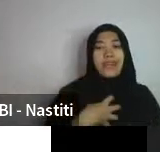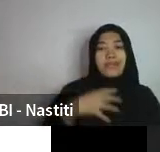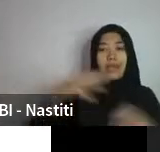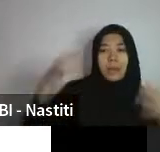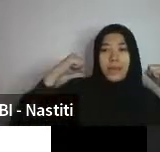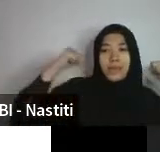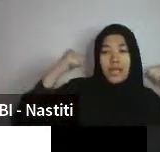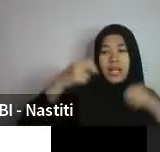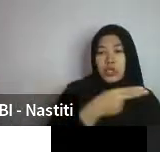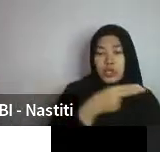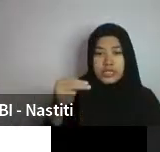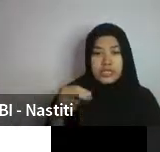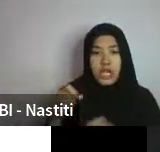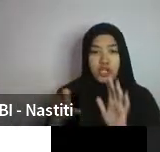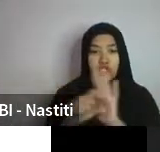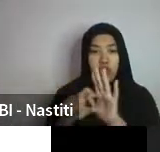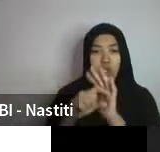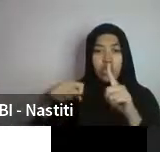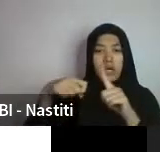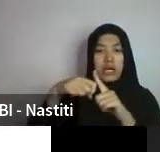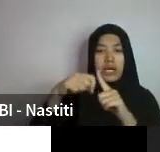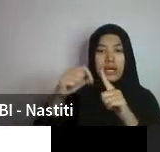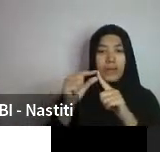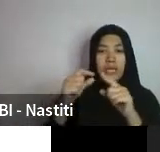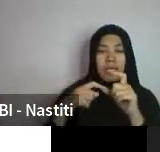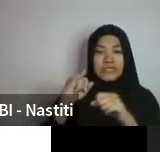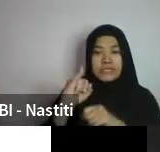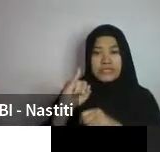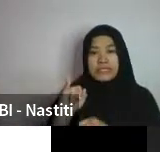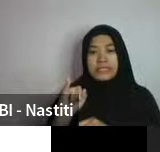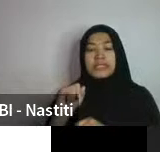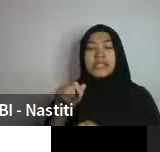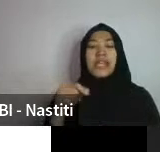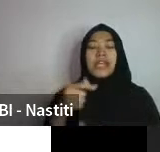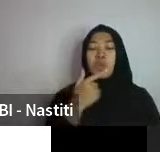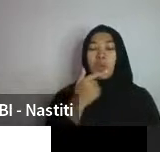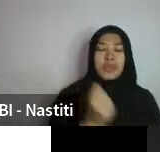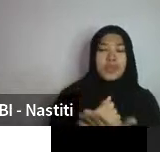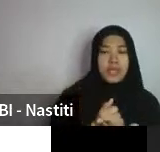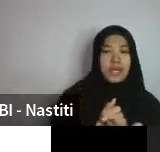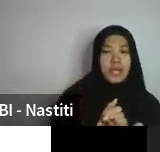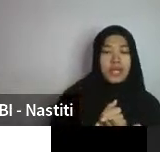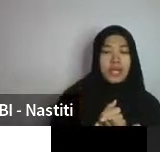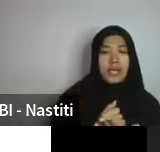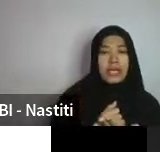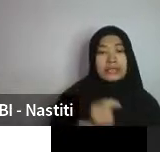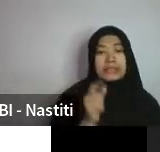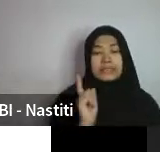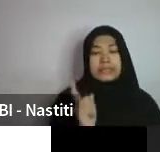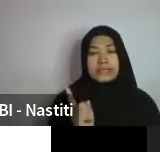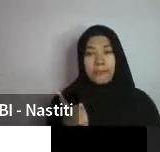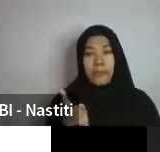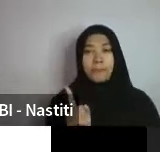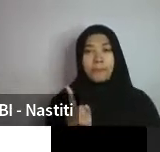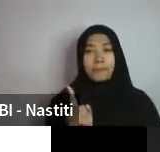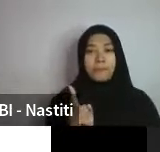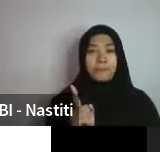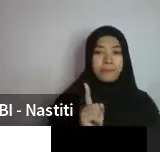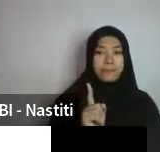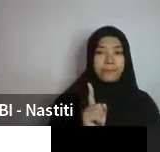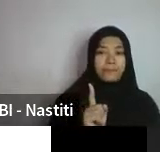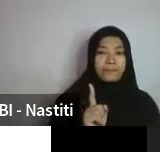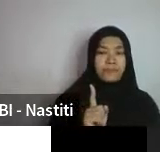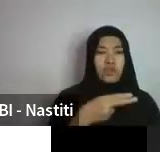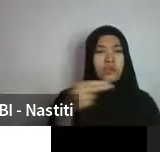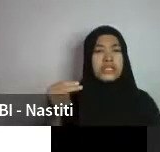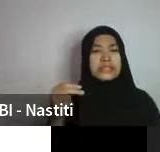important because Indonesia only has 1,000 psychiatrists for 270 million people. The number